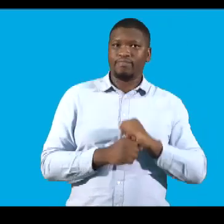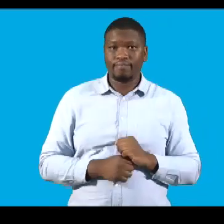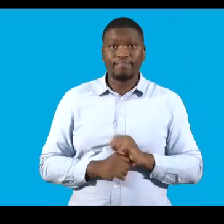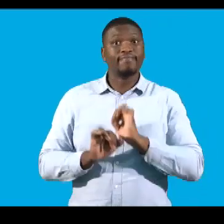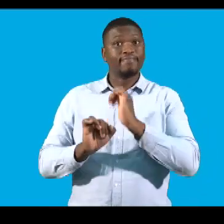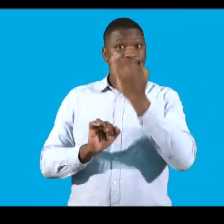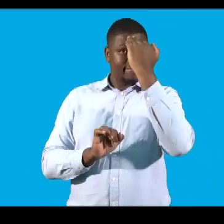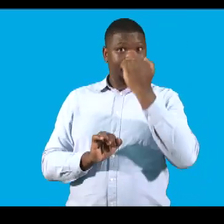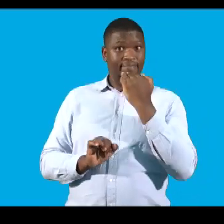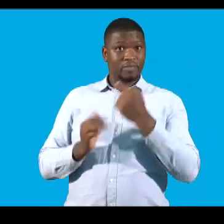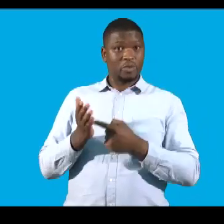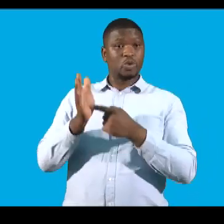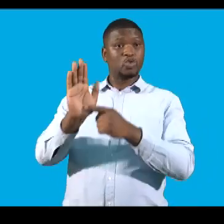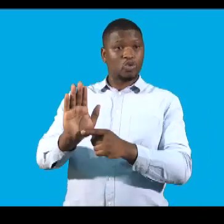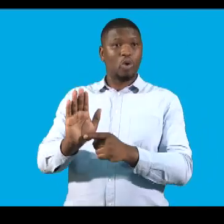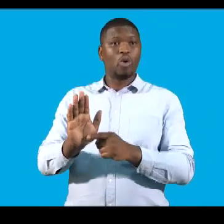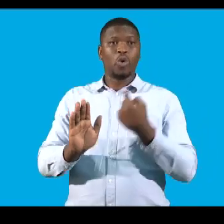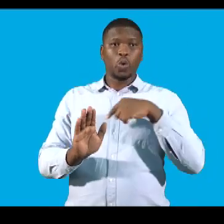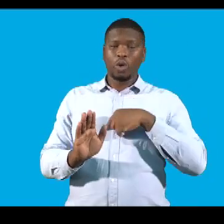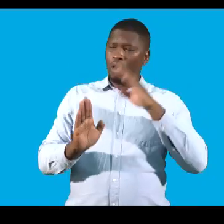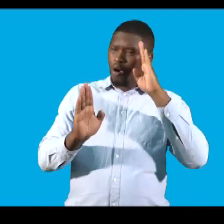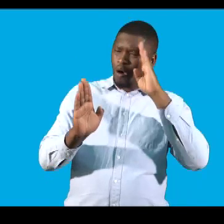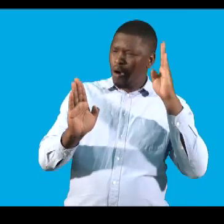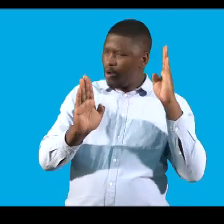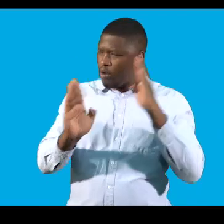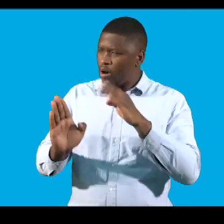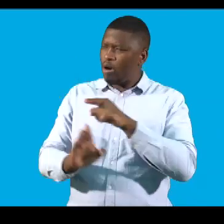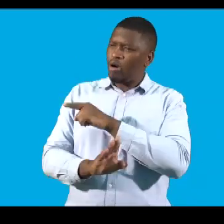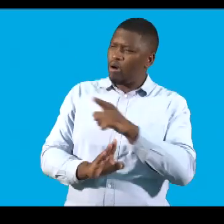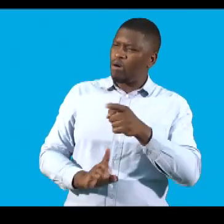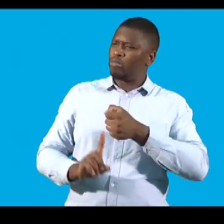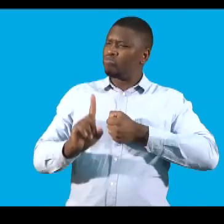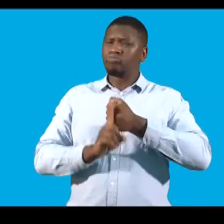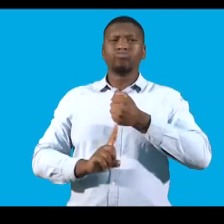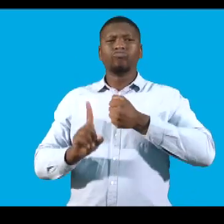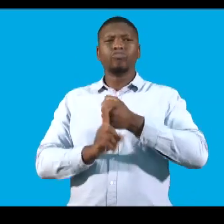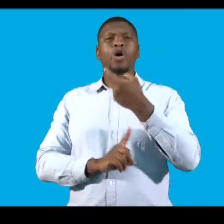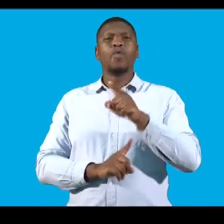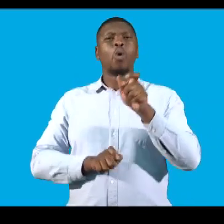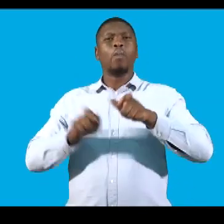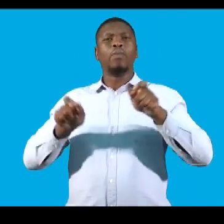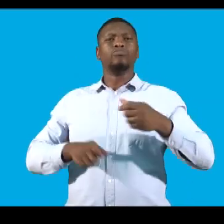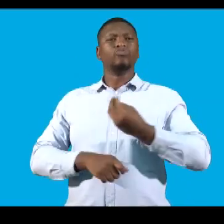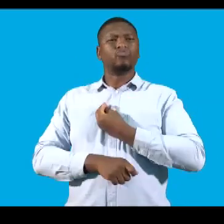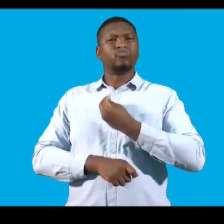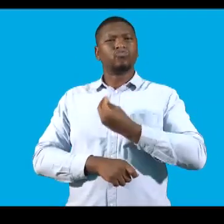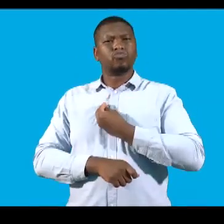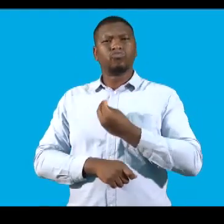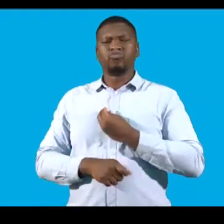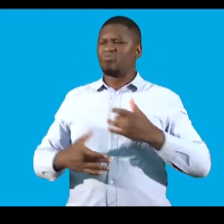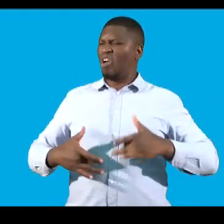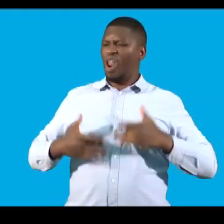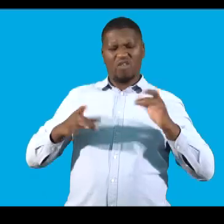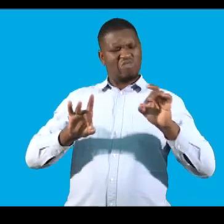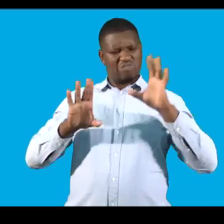this image, the image draws our attention to the determination and the resolve of the youth who are willing to sacrifice